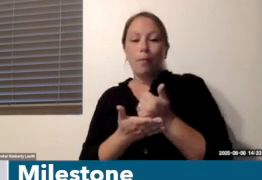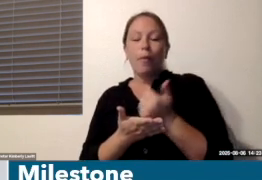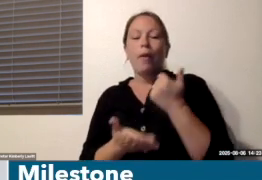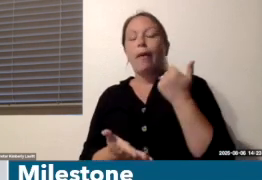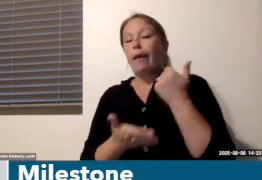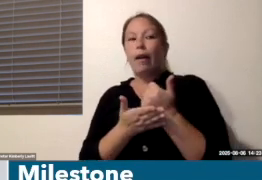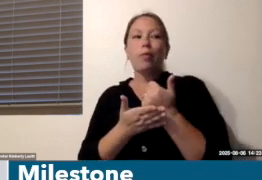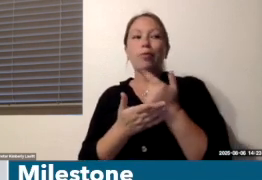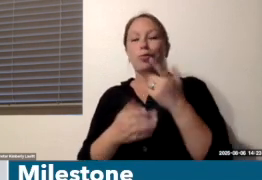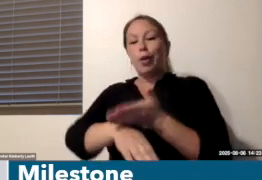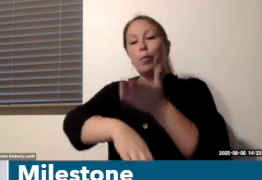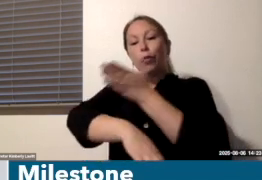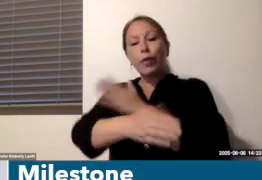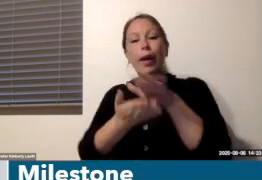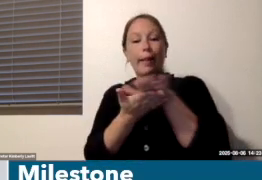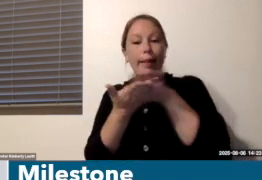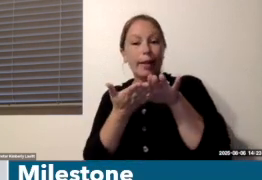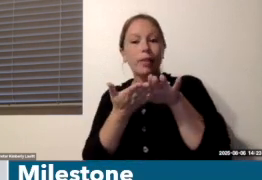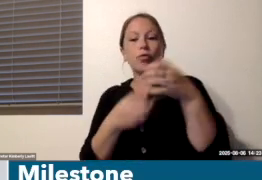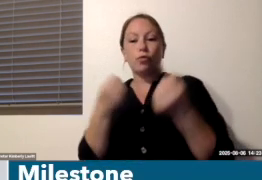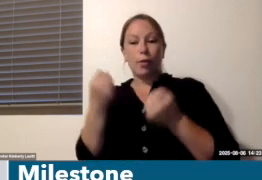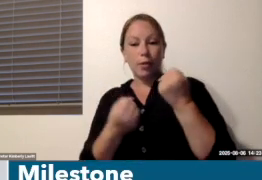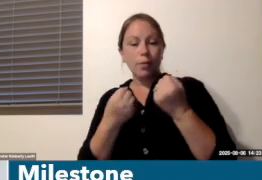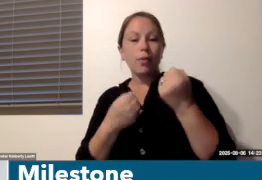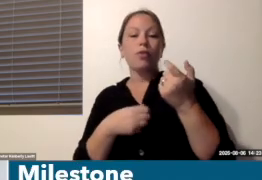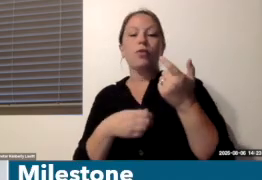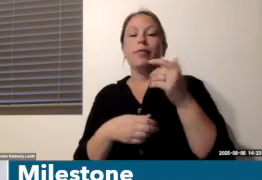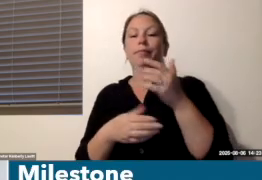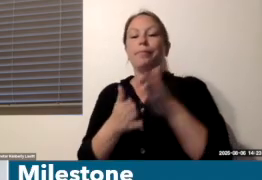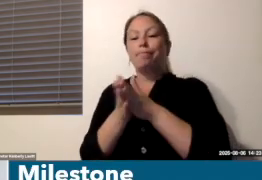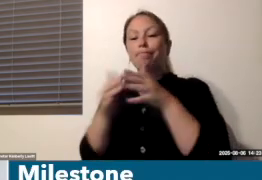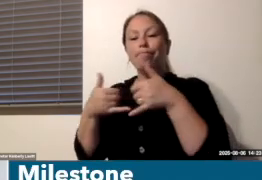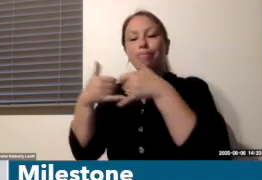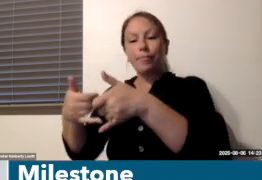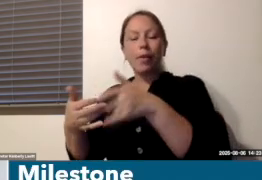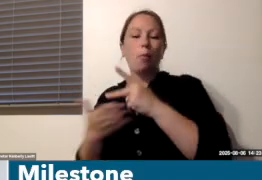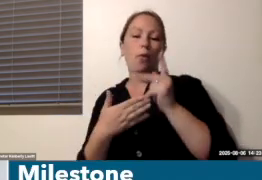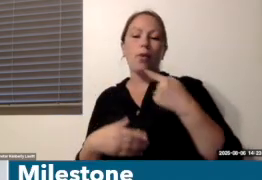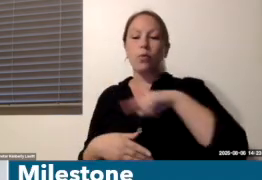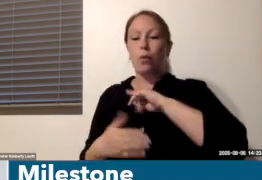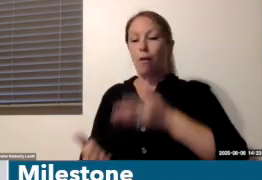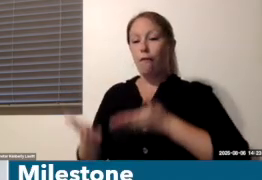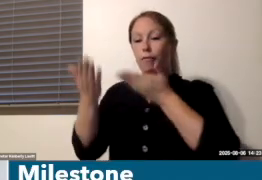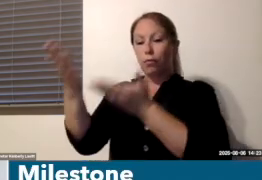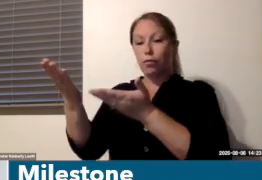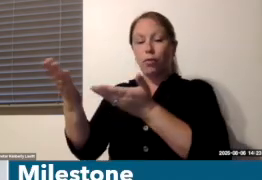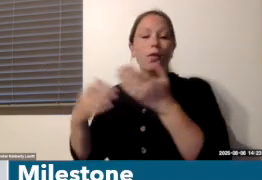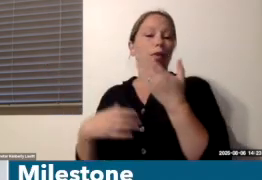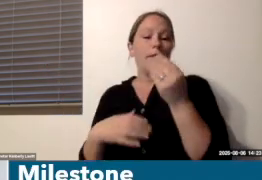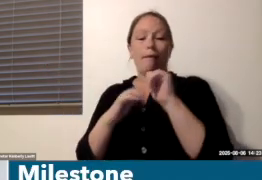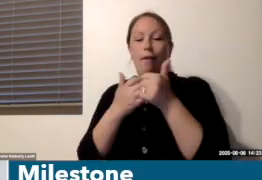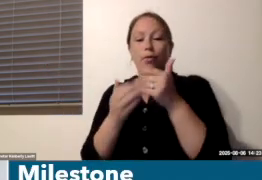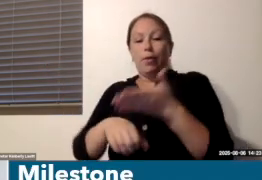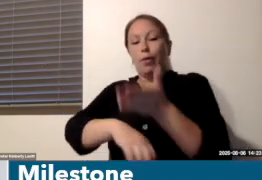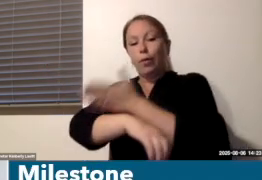to like improve the clean transportation incentive projects and programs that we offer, and as well as how to